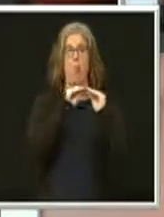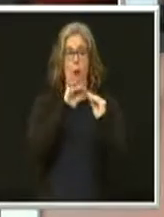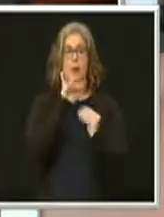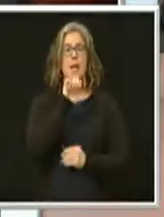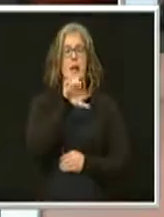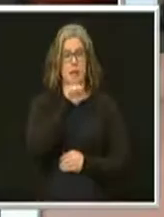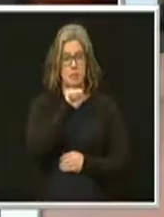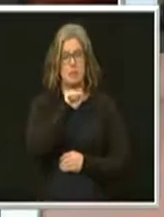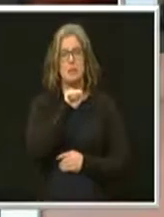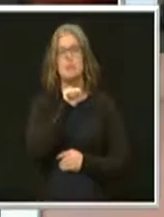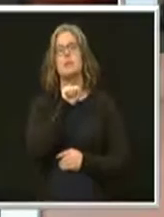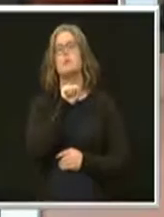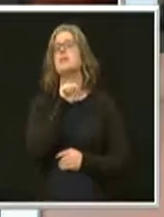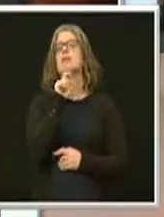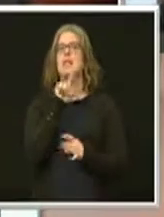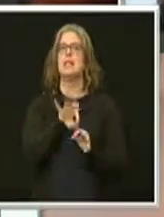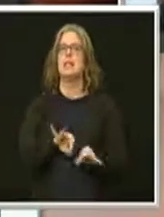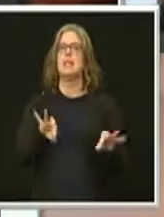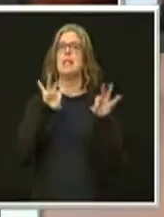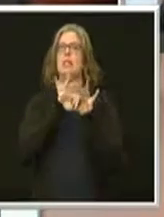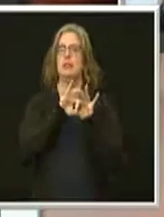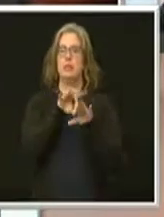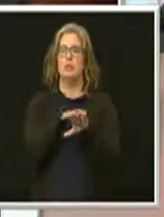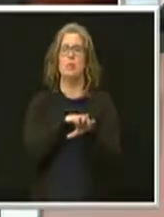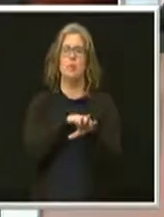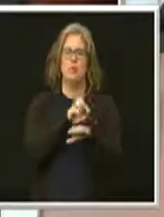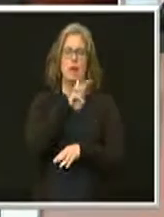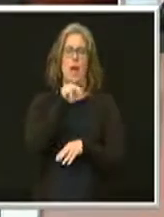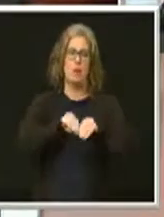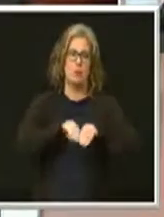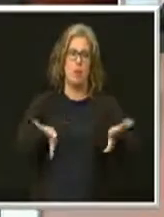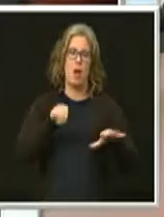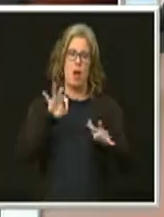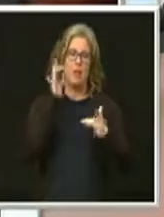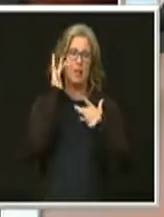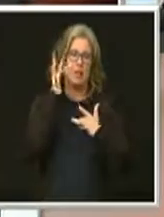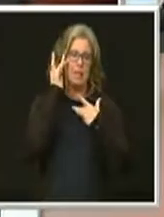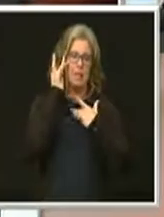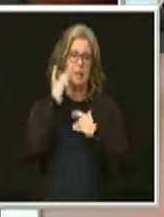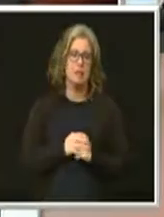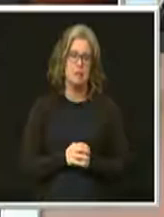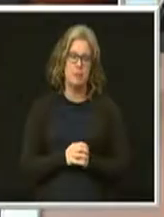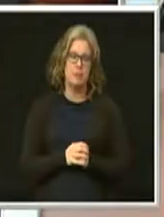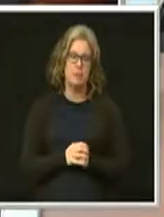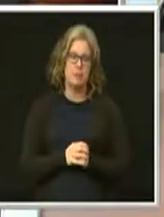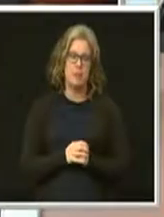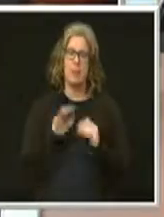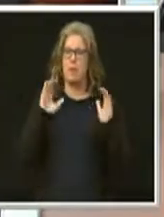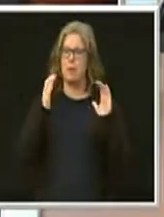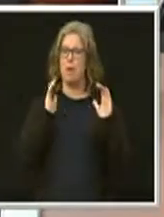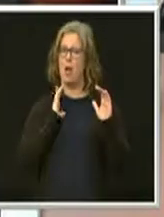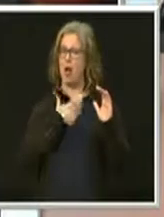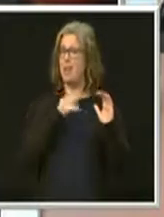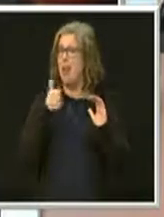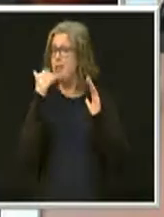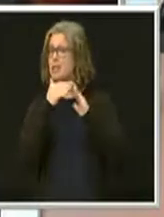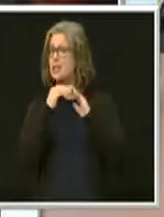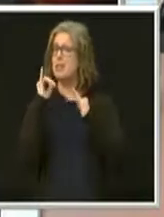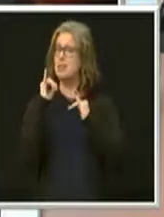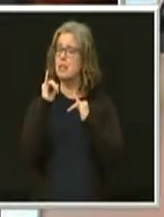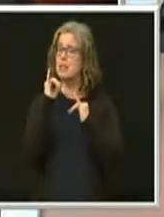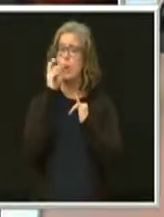out there, and that is essential then to slowing down the spread of the disease. When you compare us to other cities, we're